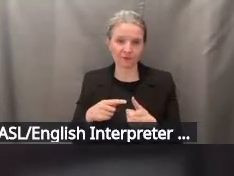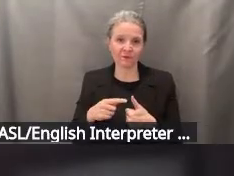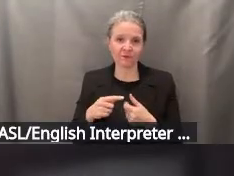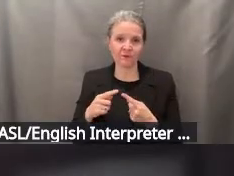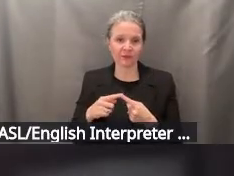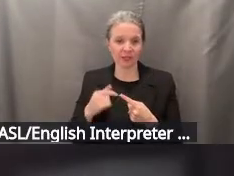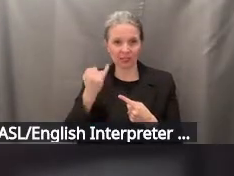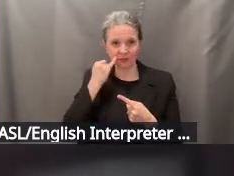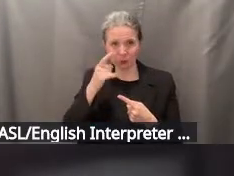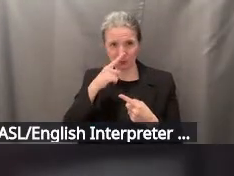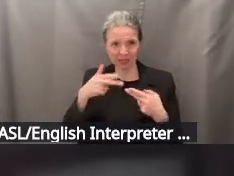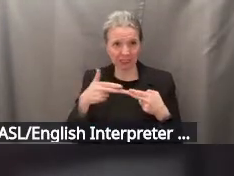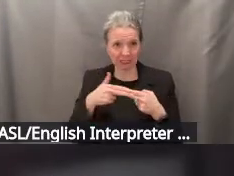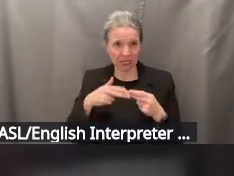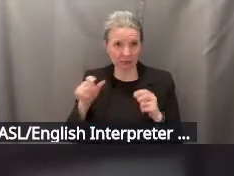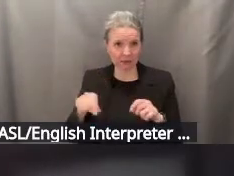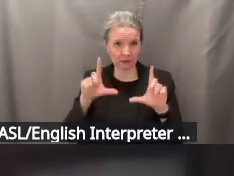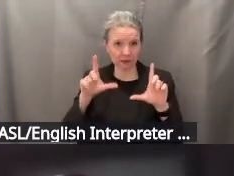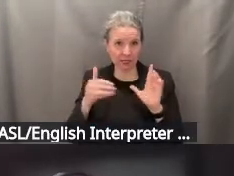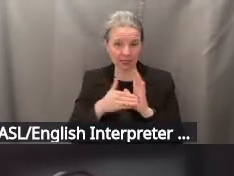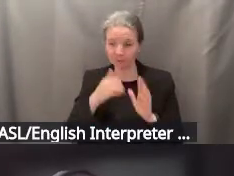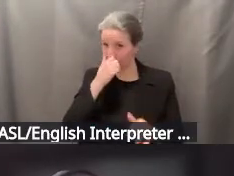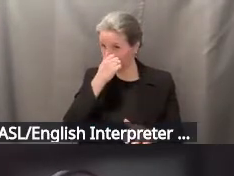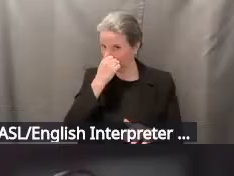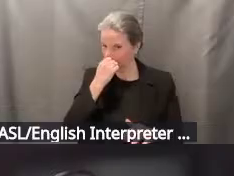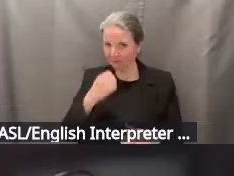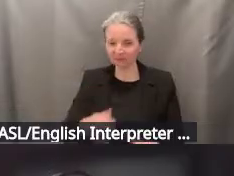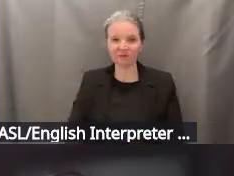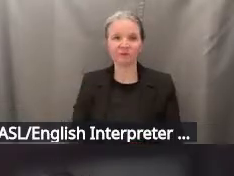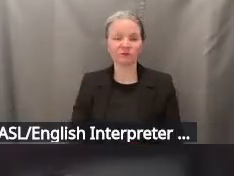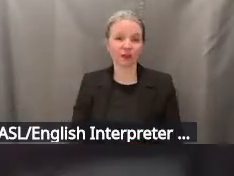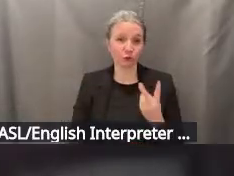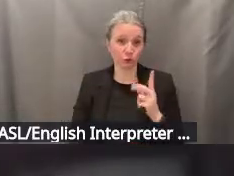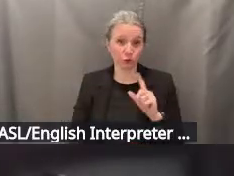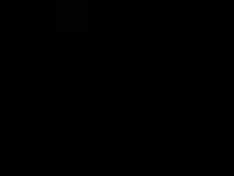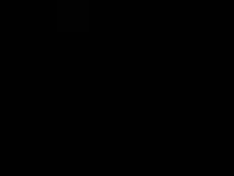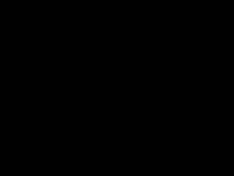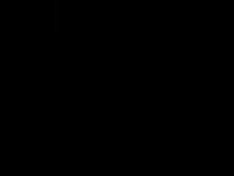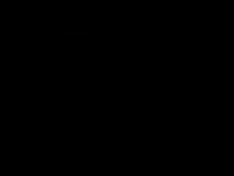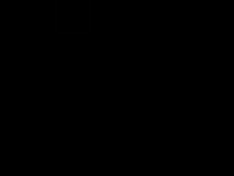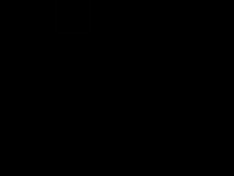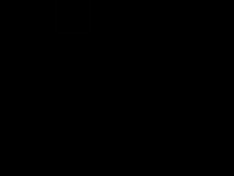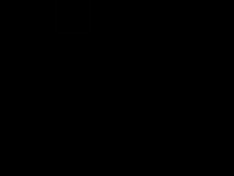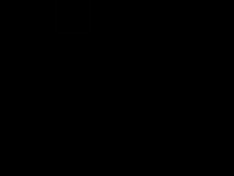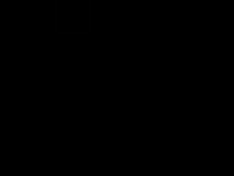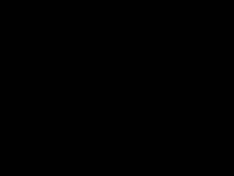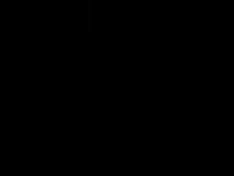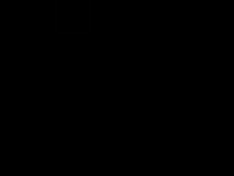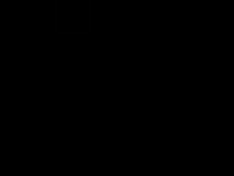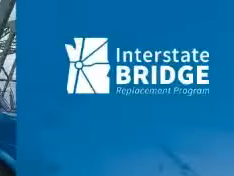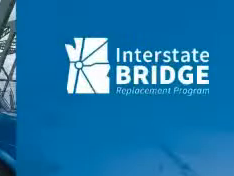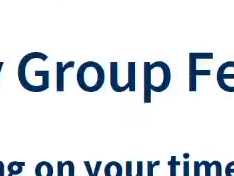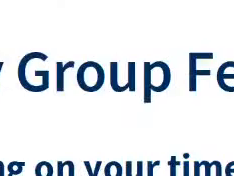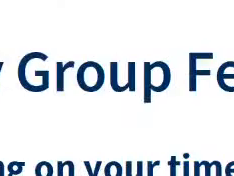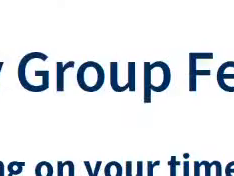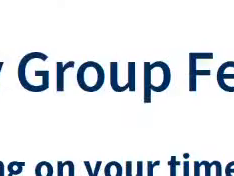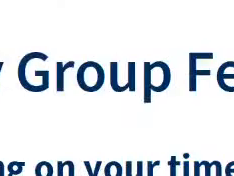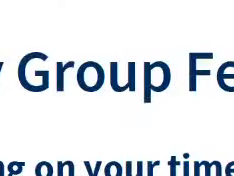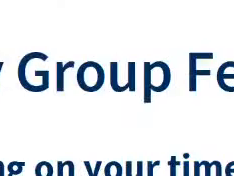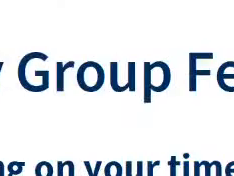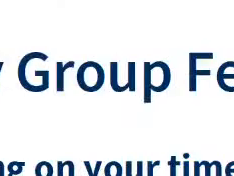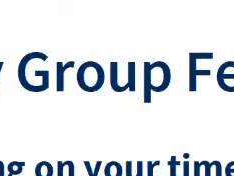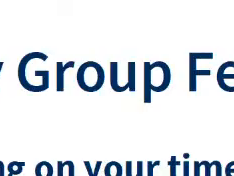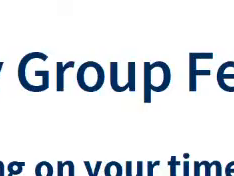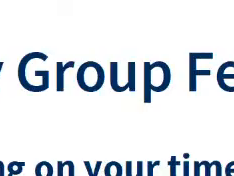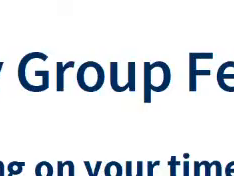I could get the slides back up, we have 2 questions that we would like to ask you. And we